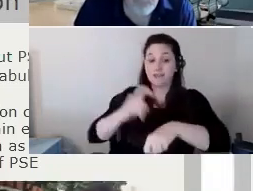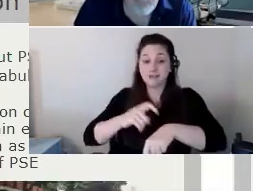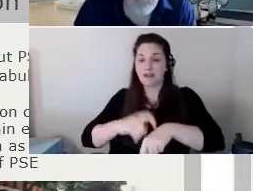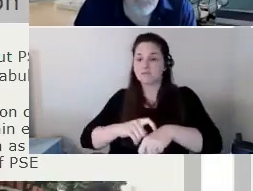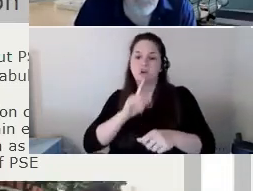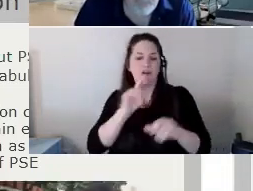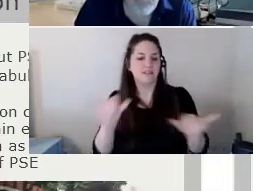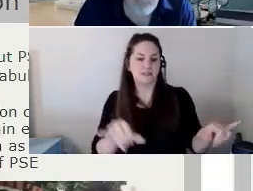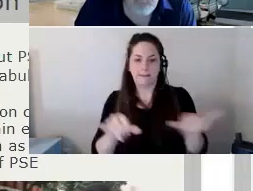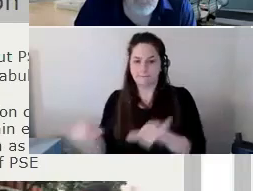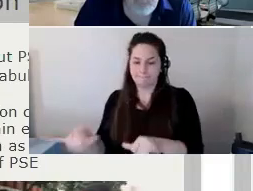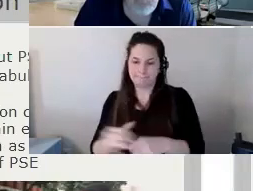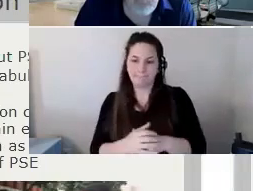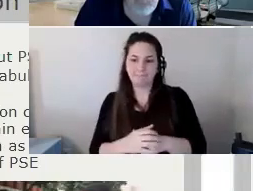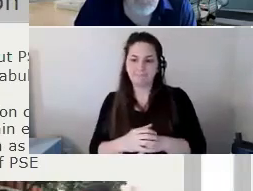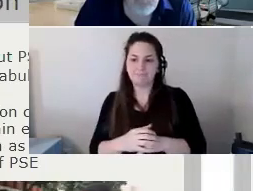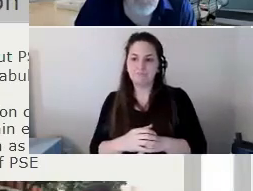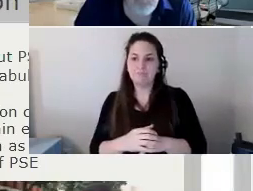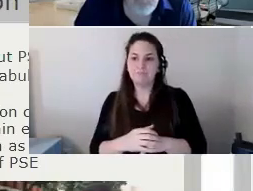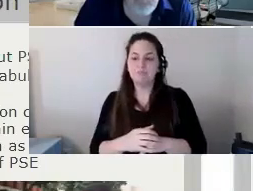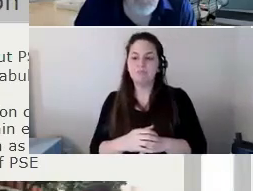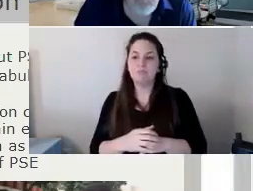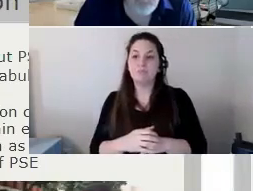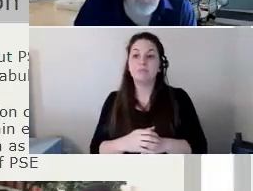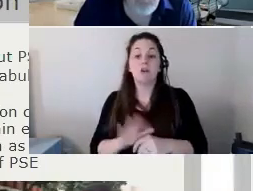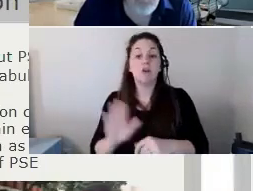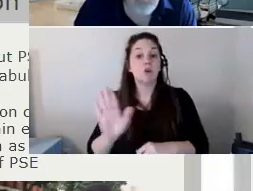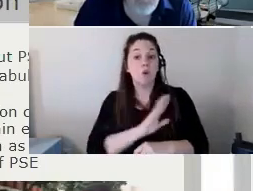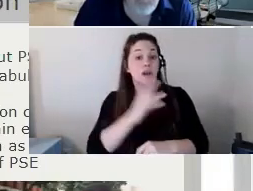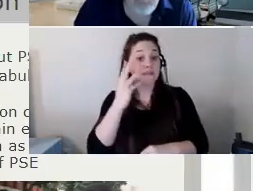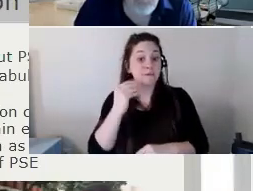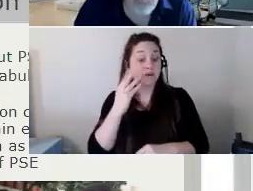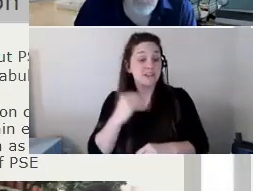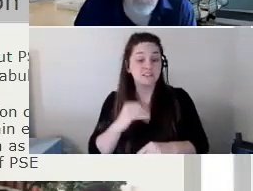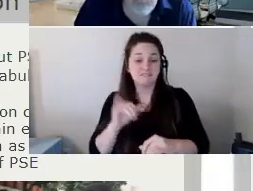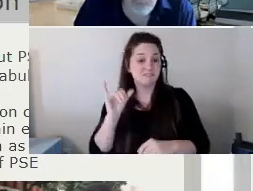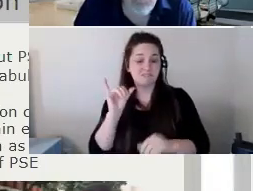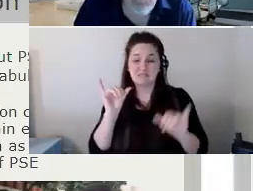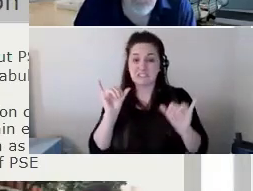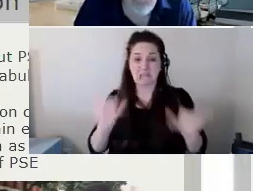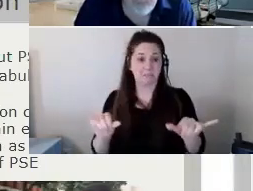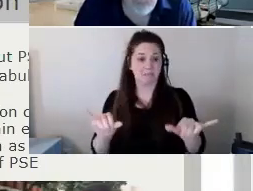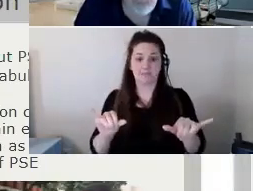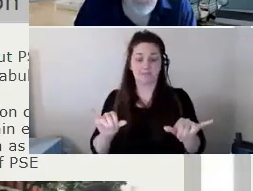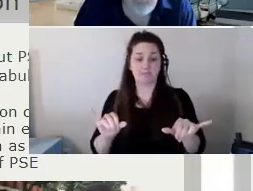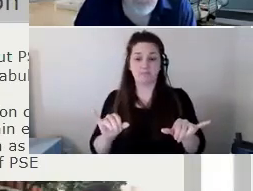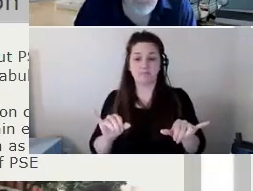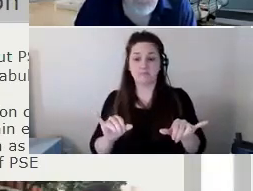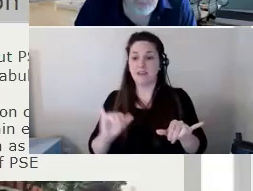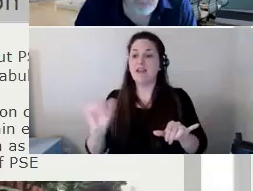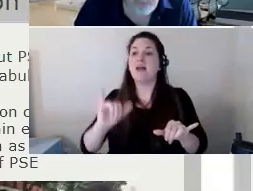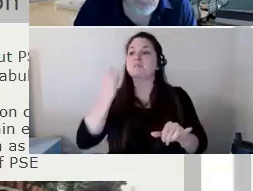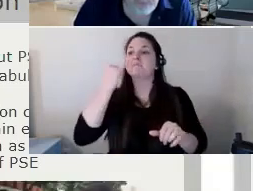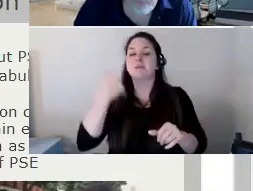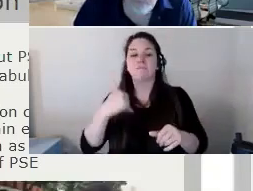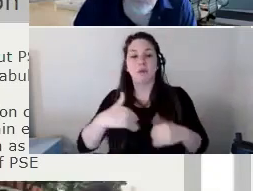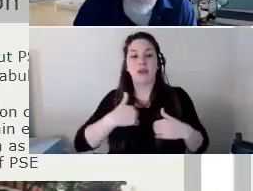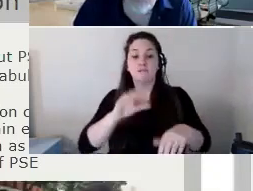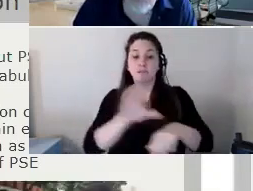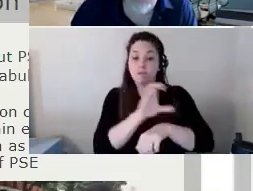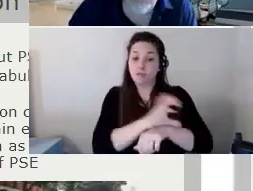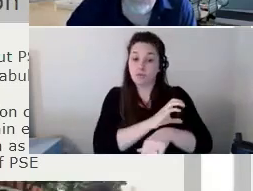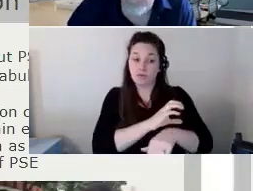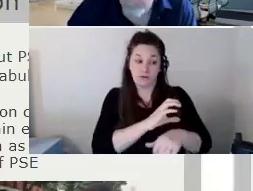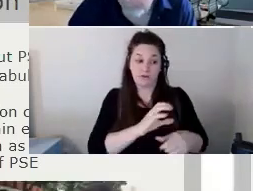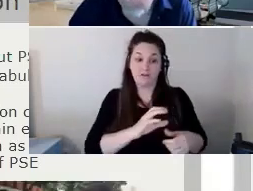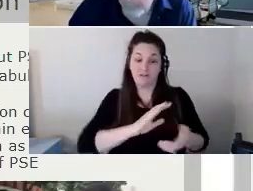the same. And your experience will be no different, as opposed to putting on your desktop something you would bring